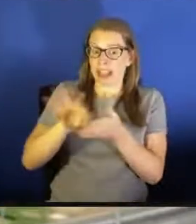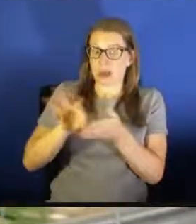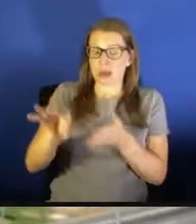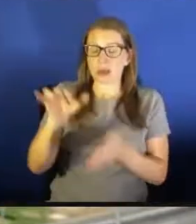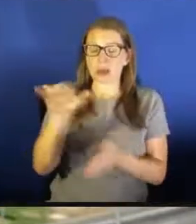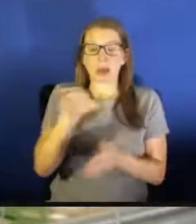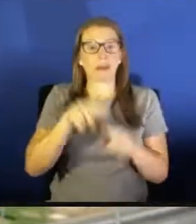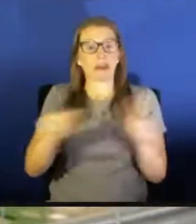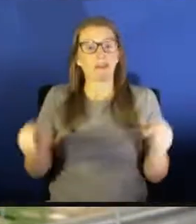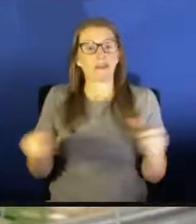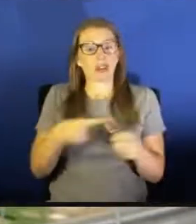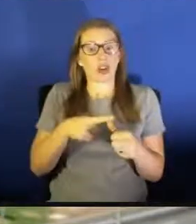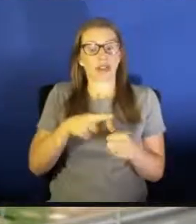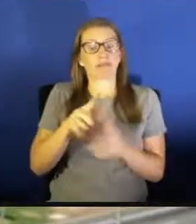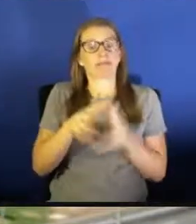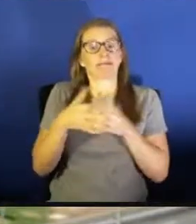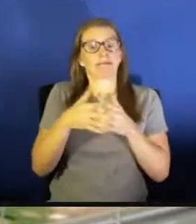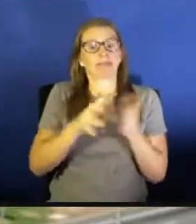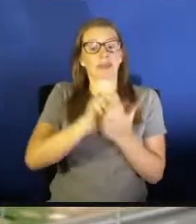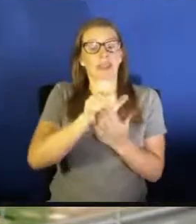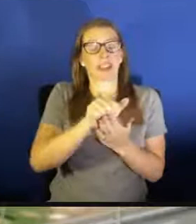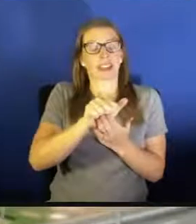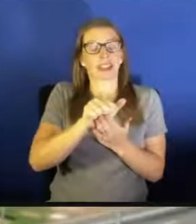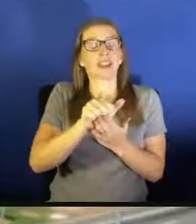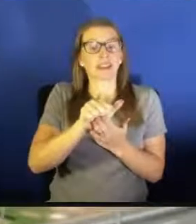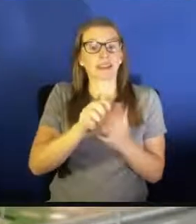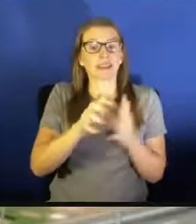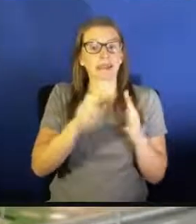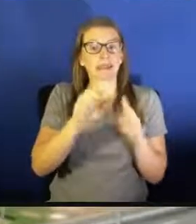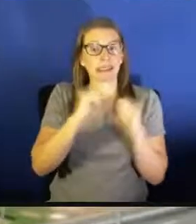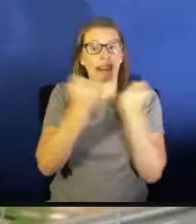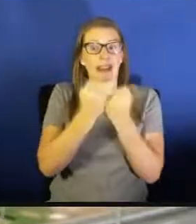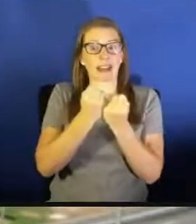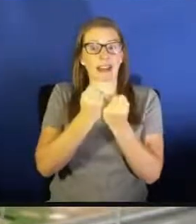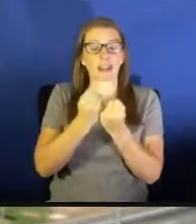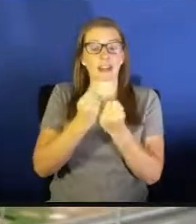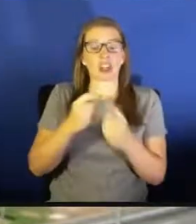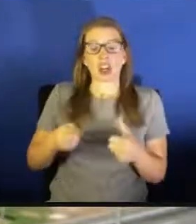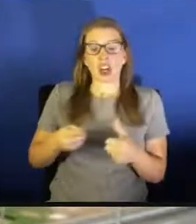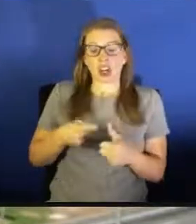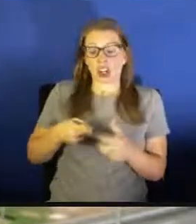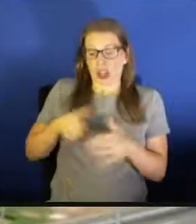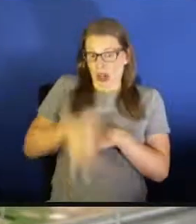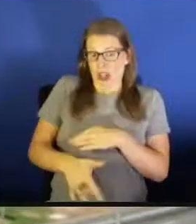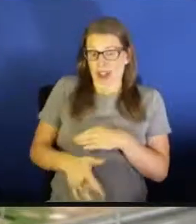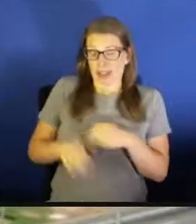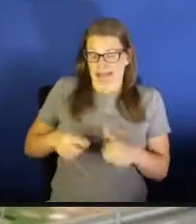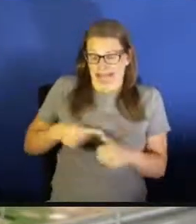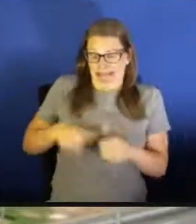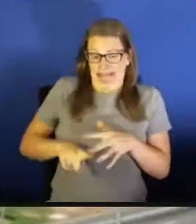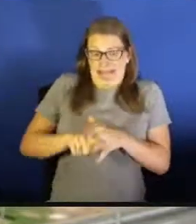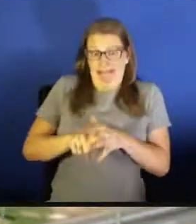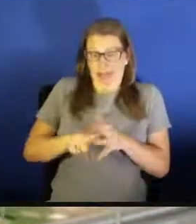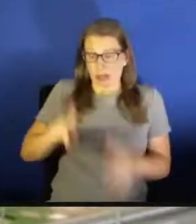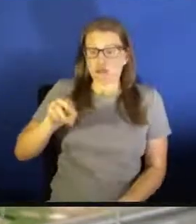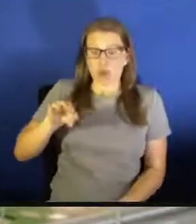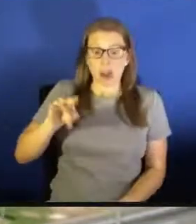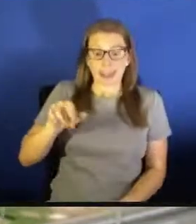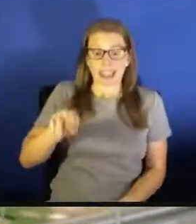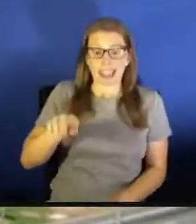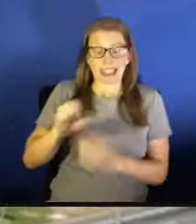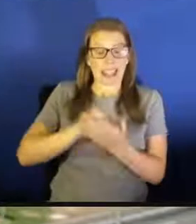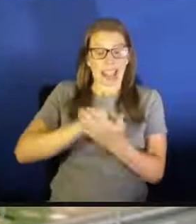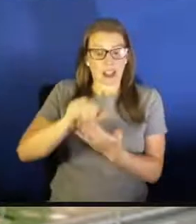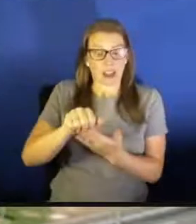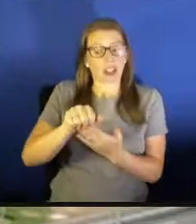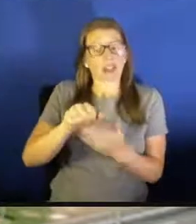Cancer Society says early prostate cancer can have little to no symptoms, so millions of men may have it and not even know it. But